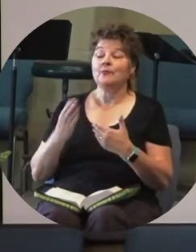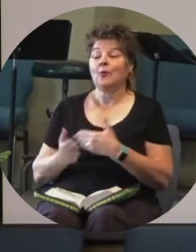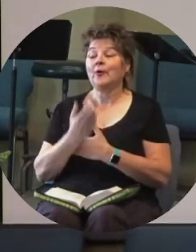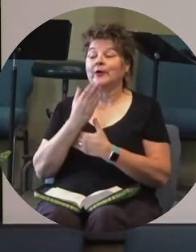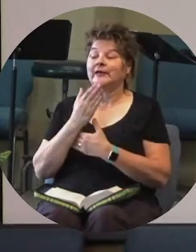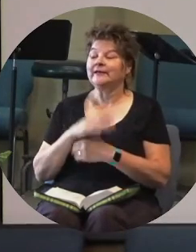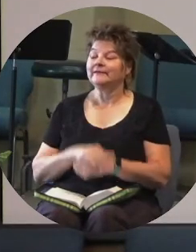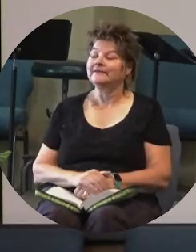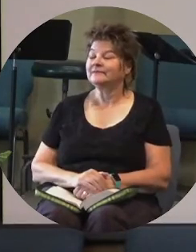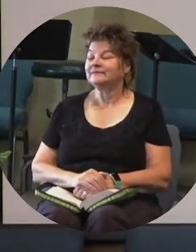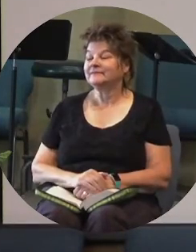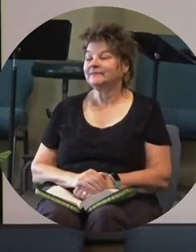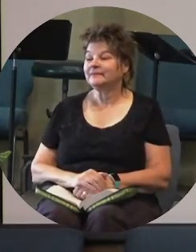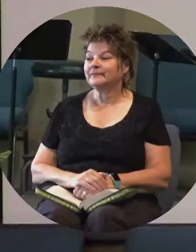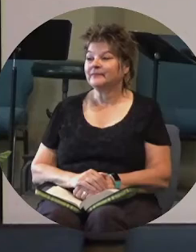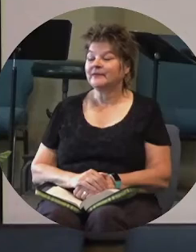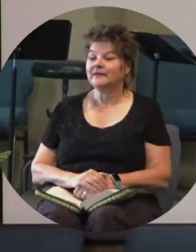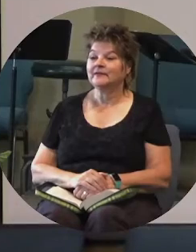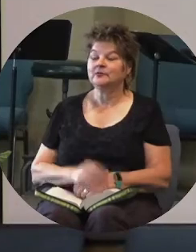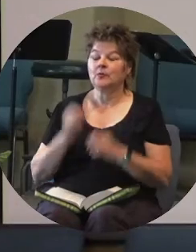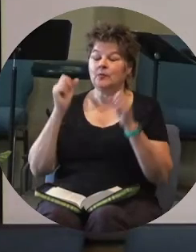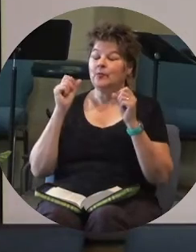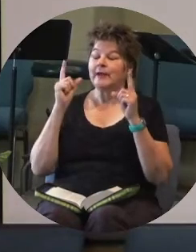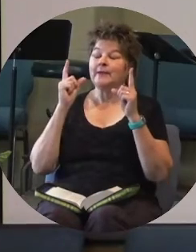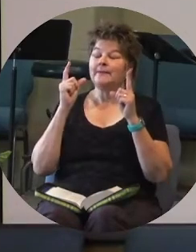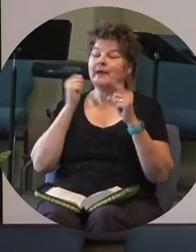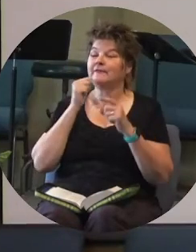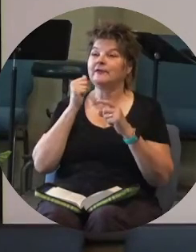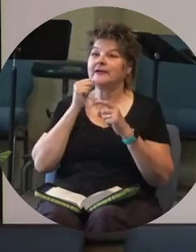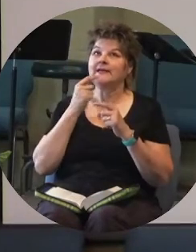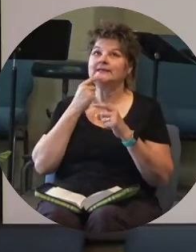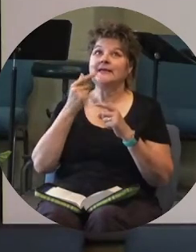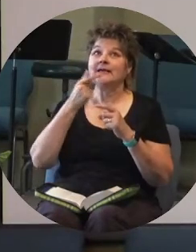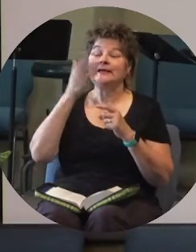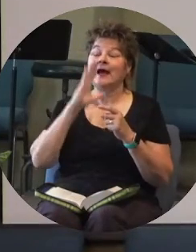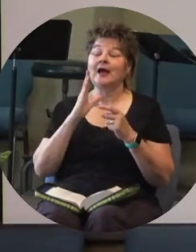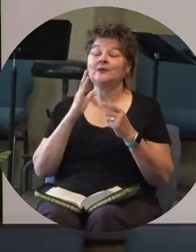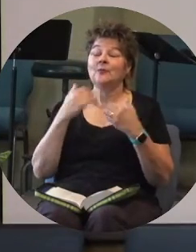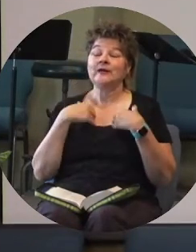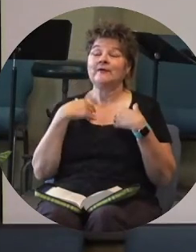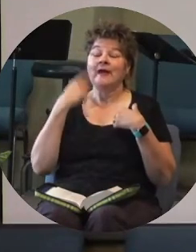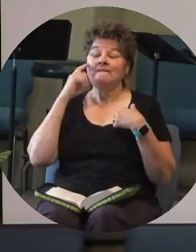Right? So we get to get up every single morning and say, "God, what have you got for me?"